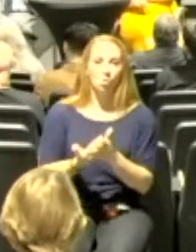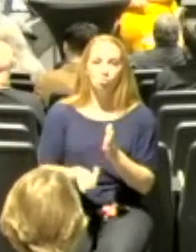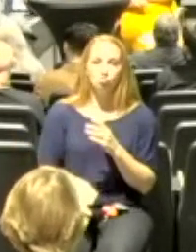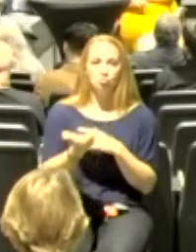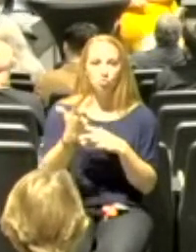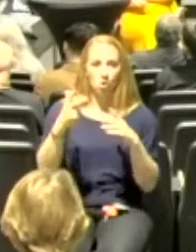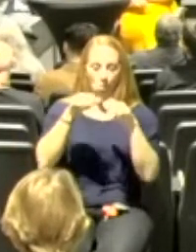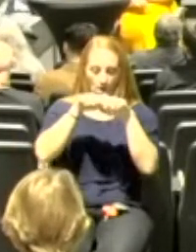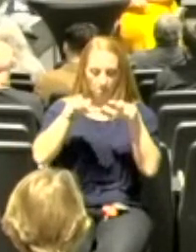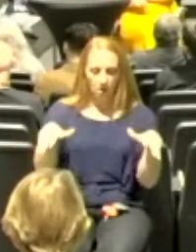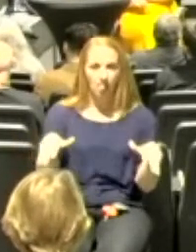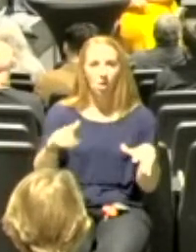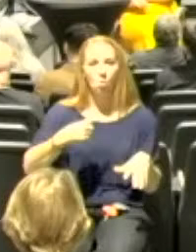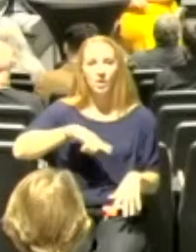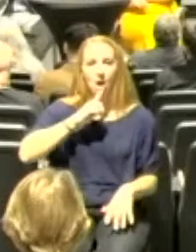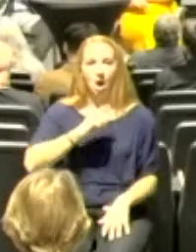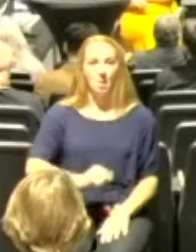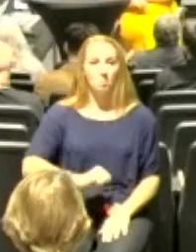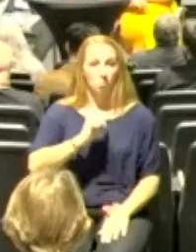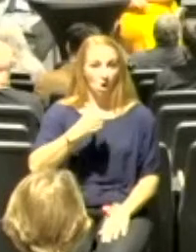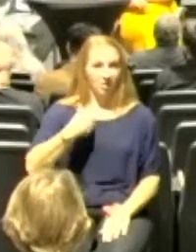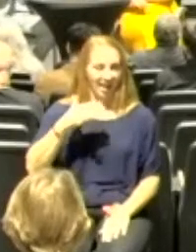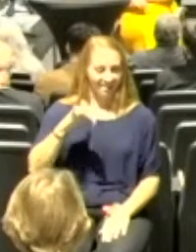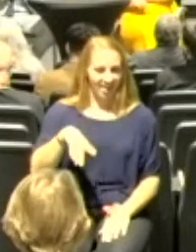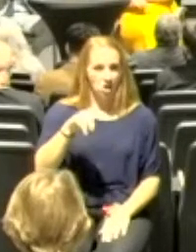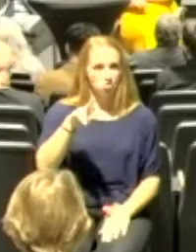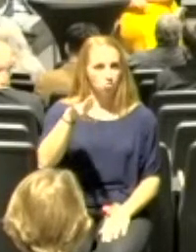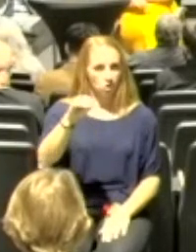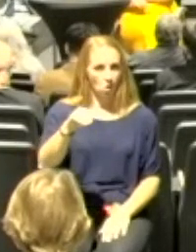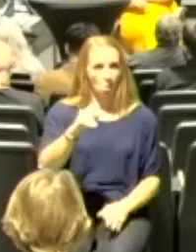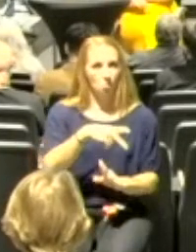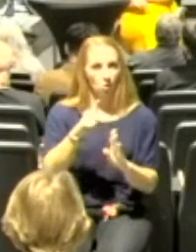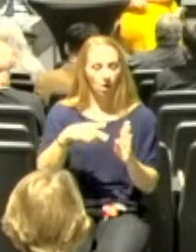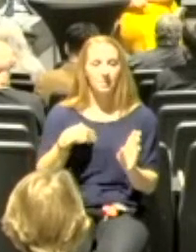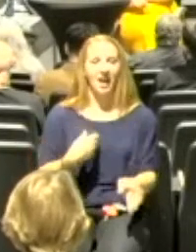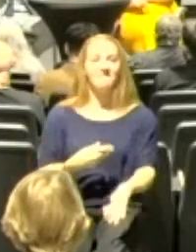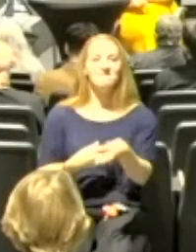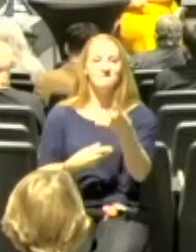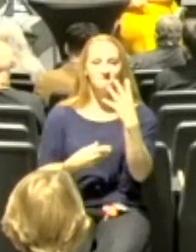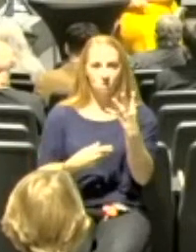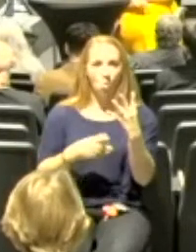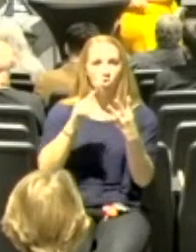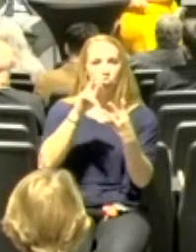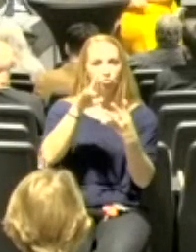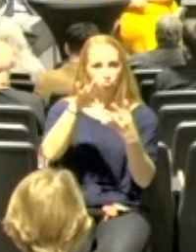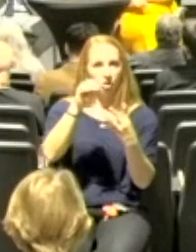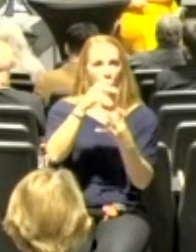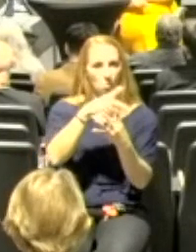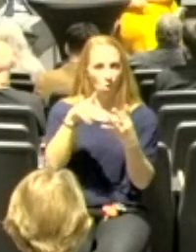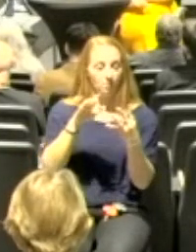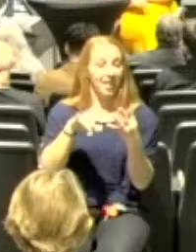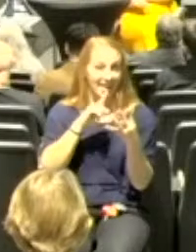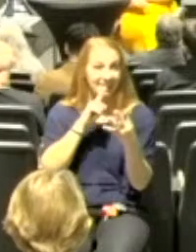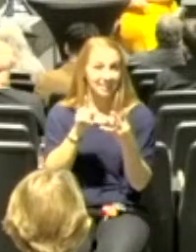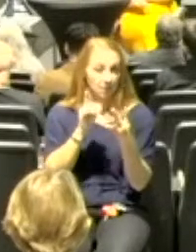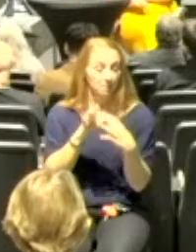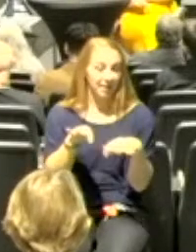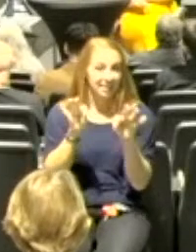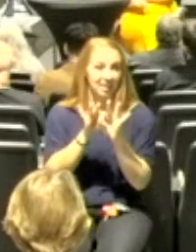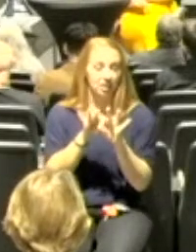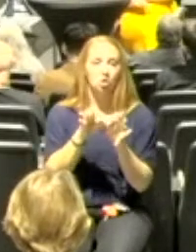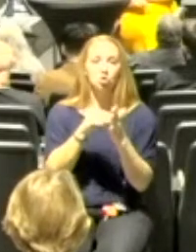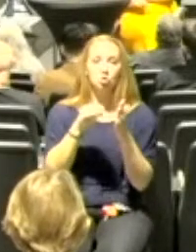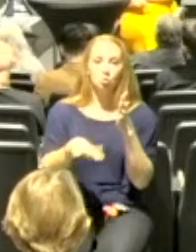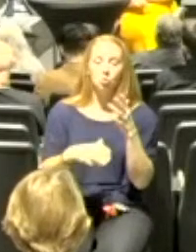very proud to have that TRIO programming here, to have four distinct TRIO programs. That is a big deal. So that is Student Support